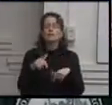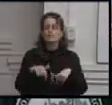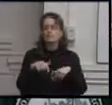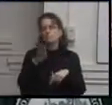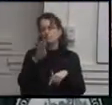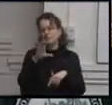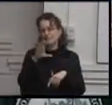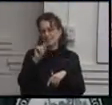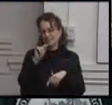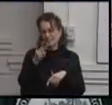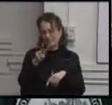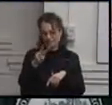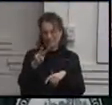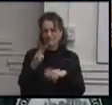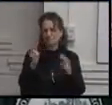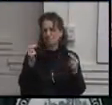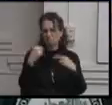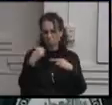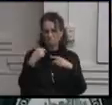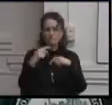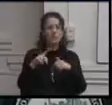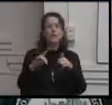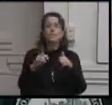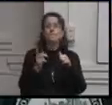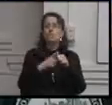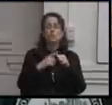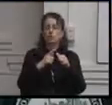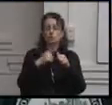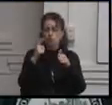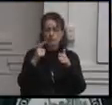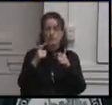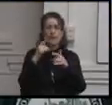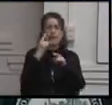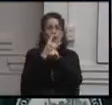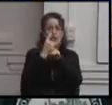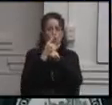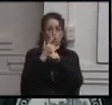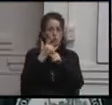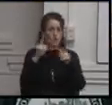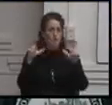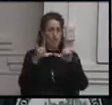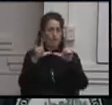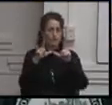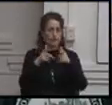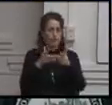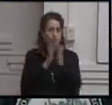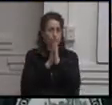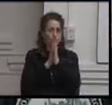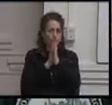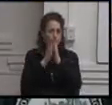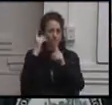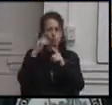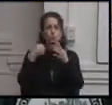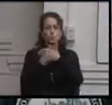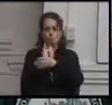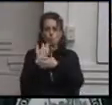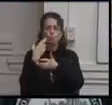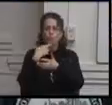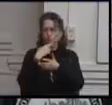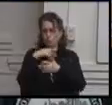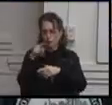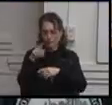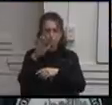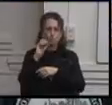first-class liquor license for the owners of the Turquoise Grill in the Brooks House. Under new business, errors and omissions to the